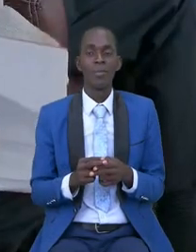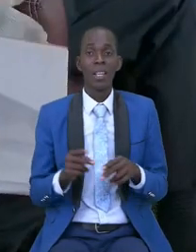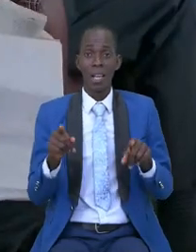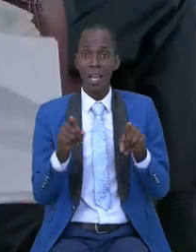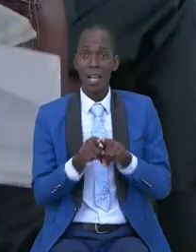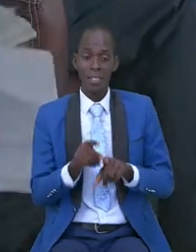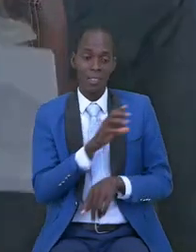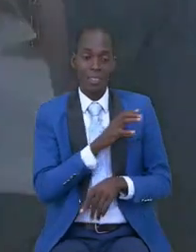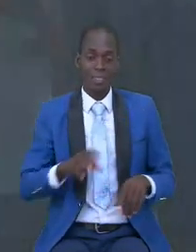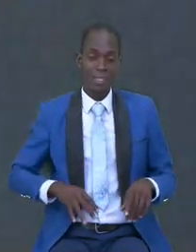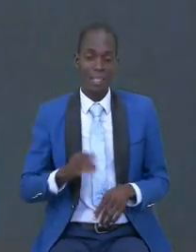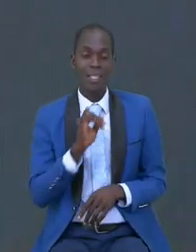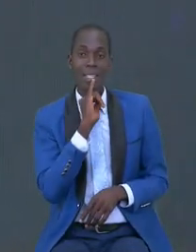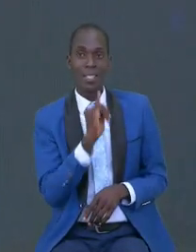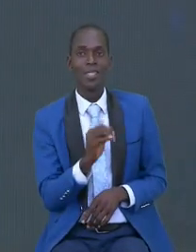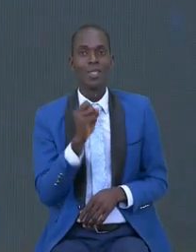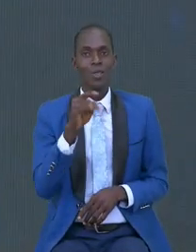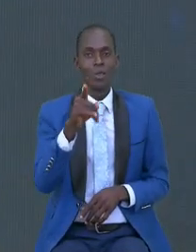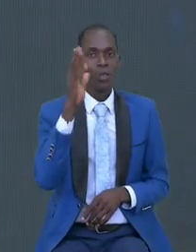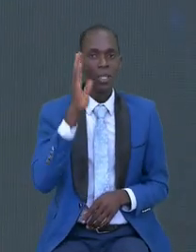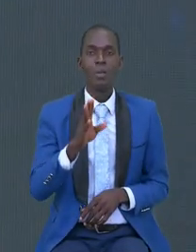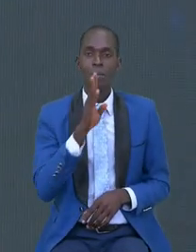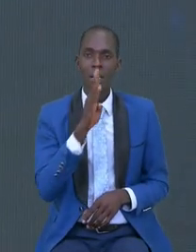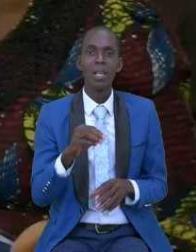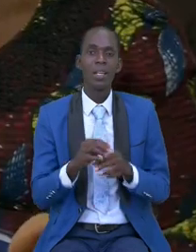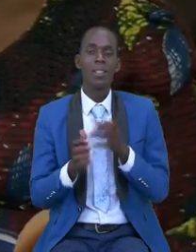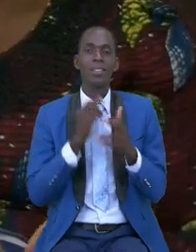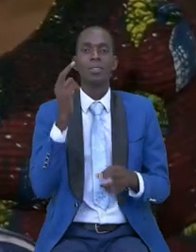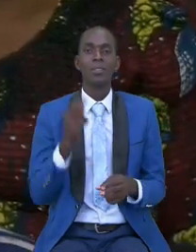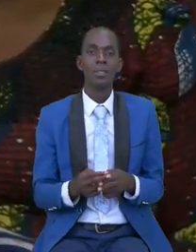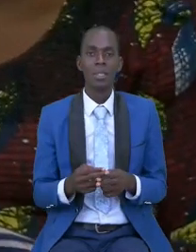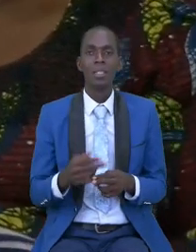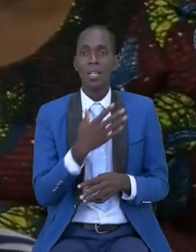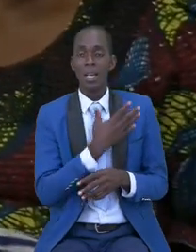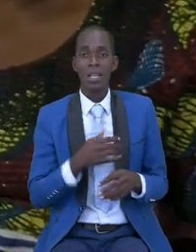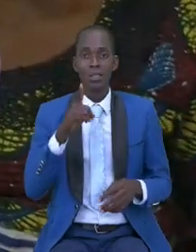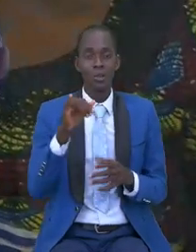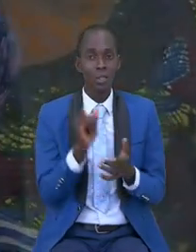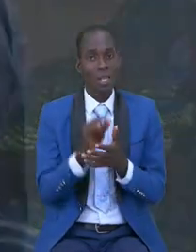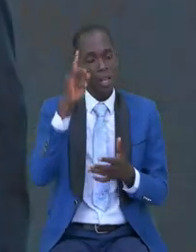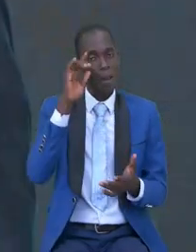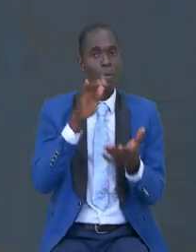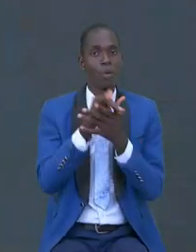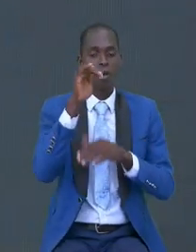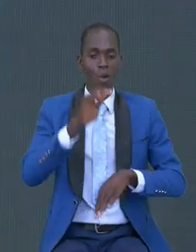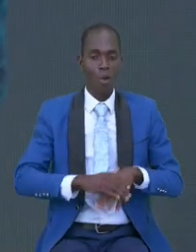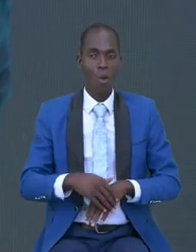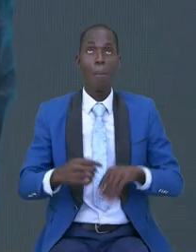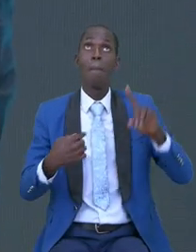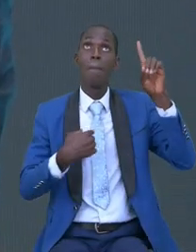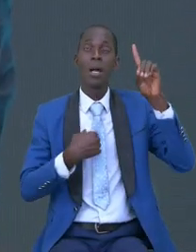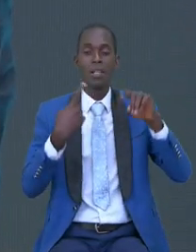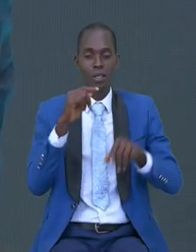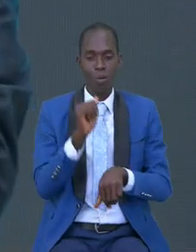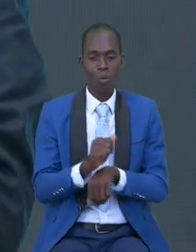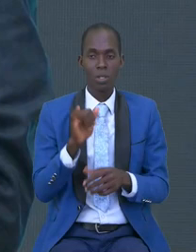Christ is, so you will you be. Yeah. And he that believeth on me, the works that